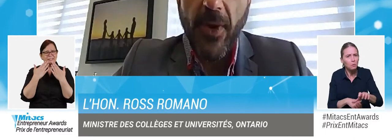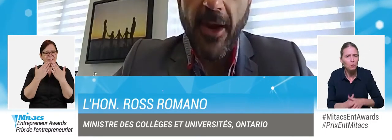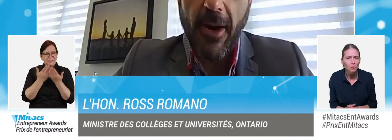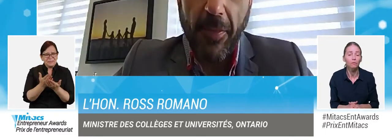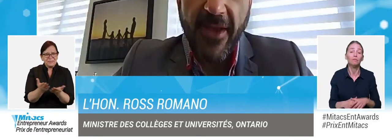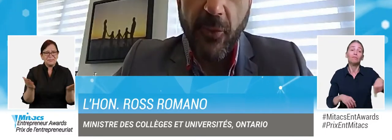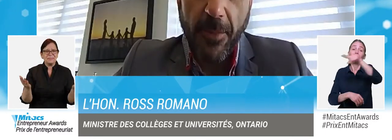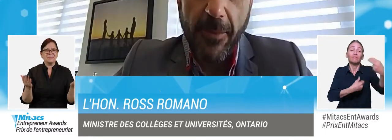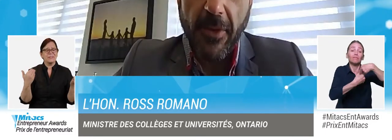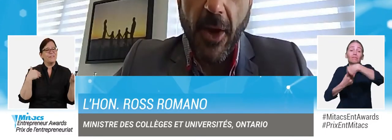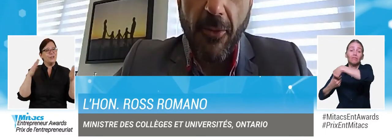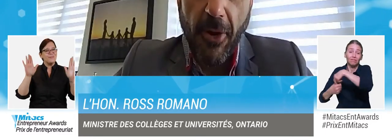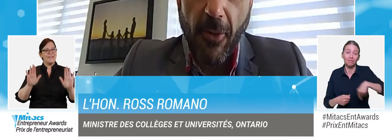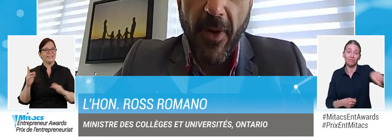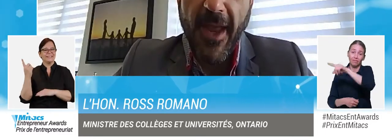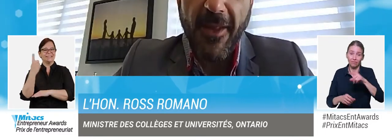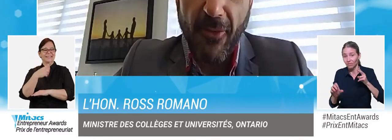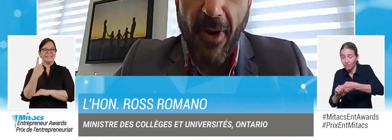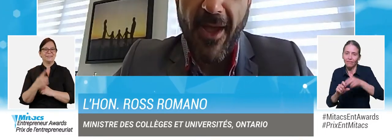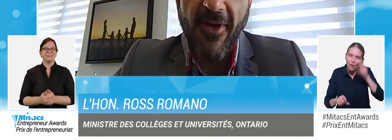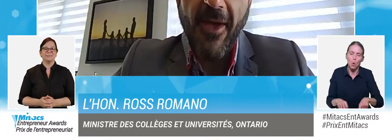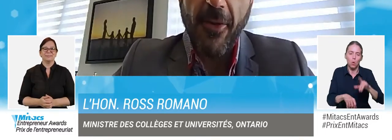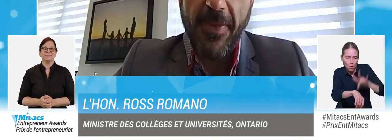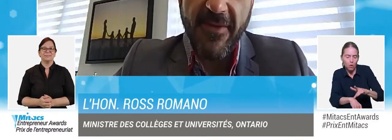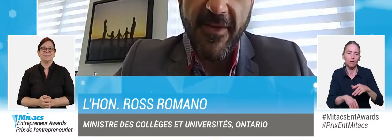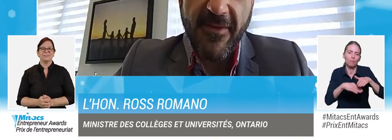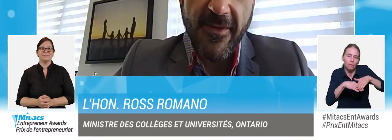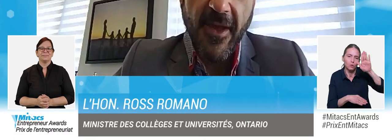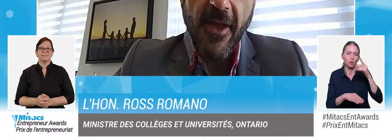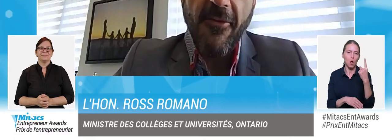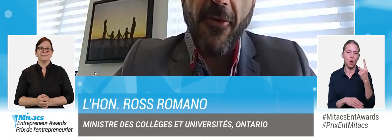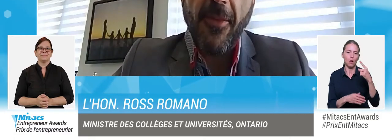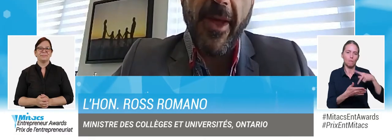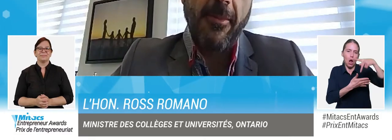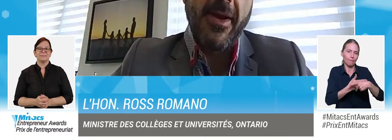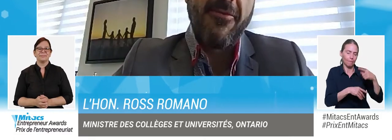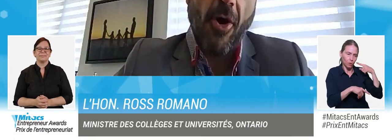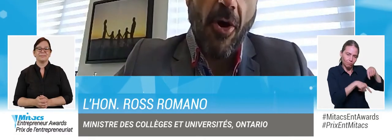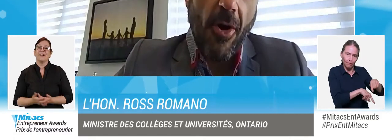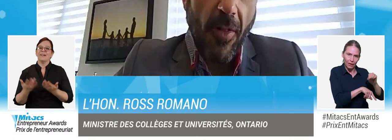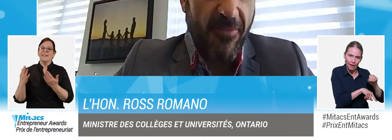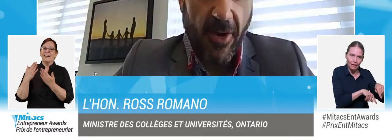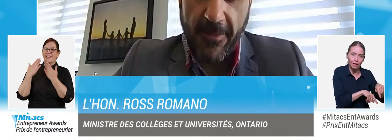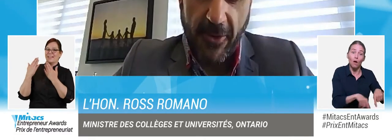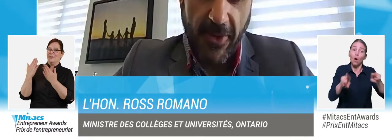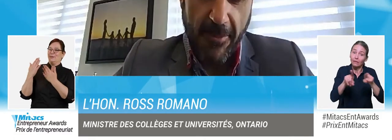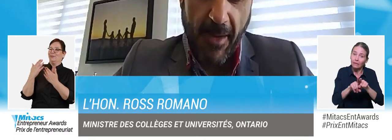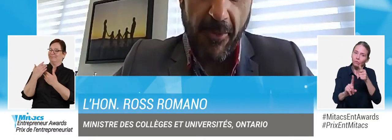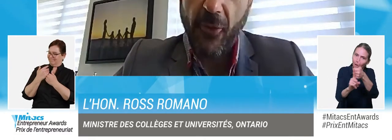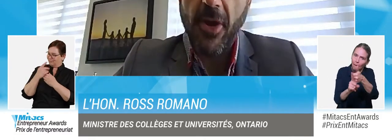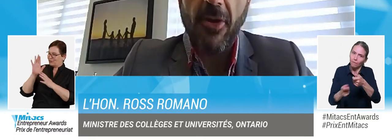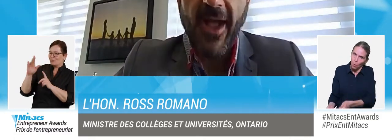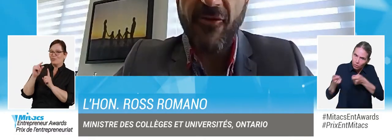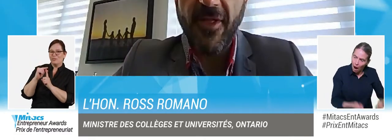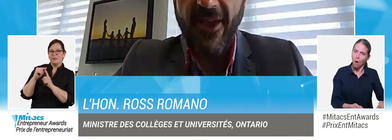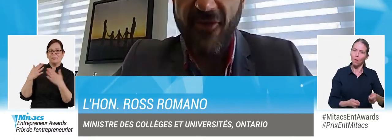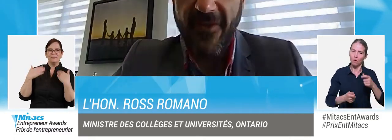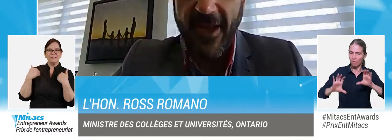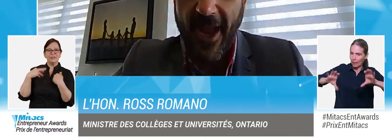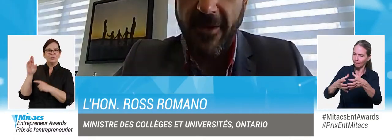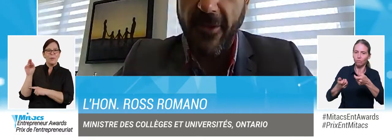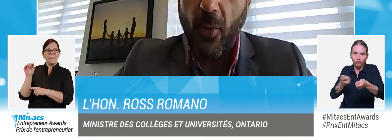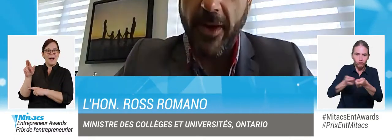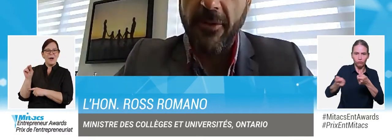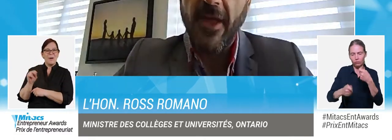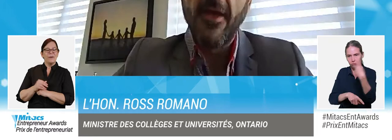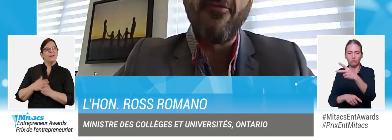ensure that we are a place where people can grow and they can thrive their businesses for the betterment of all of our community members. So congratulations